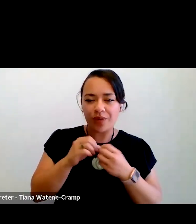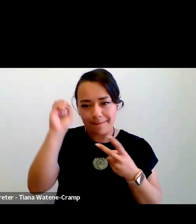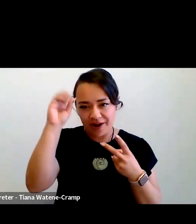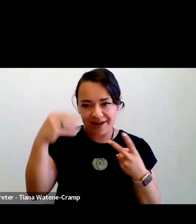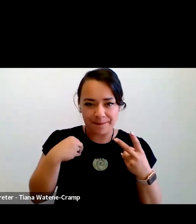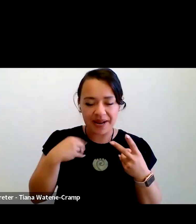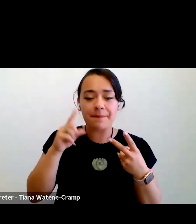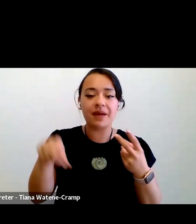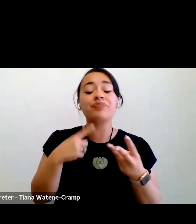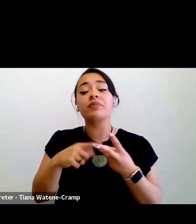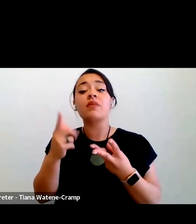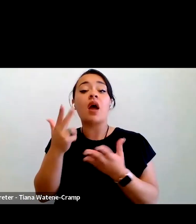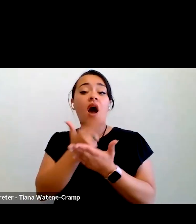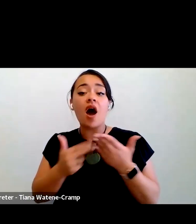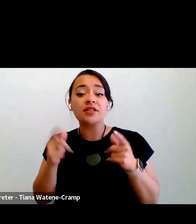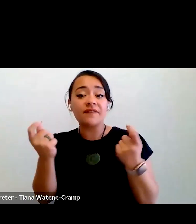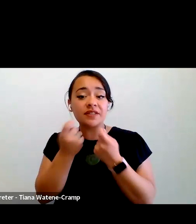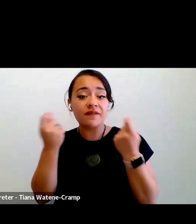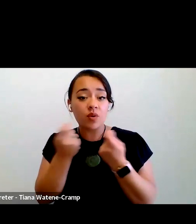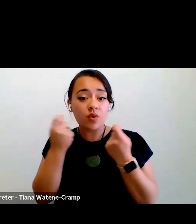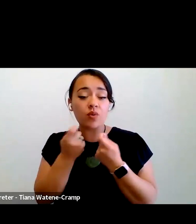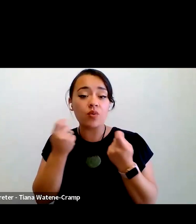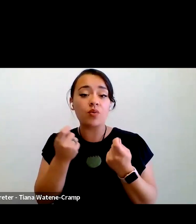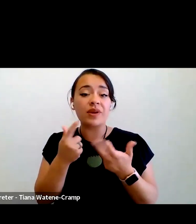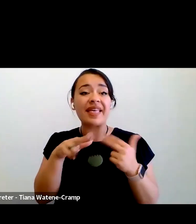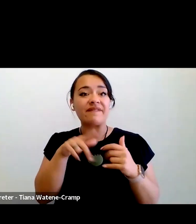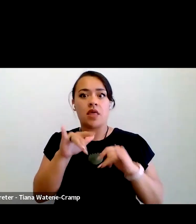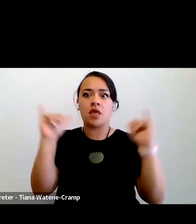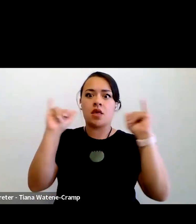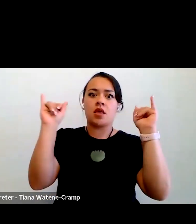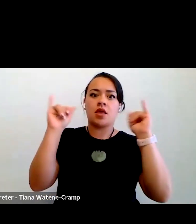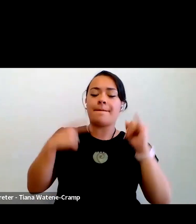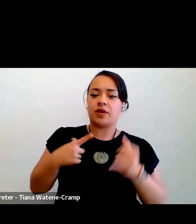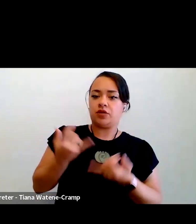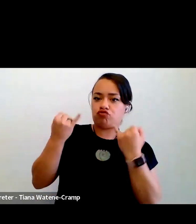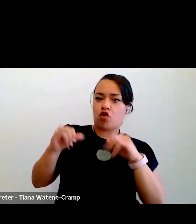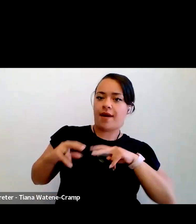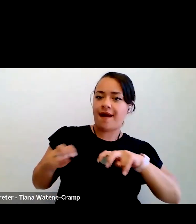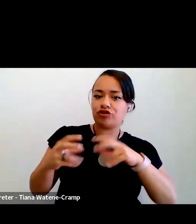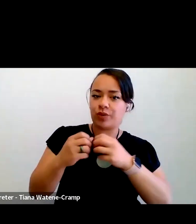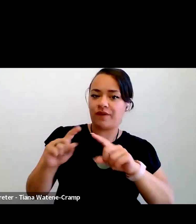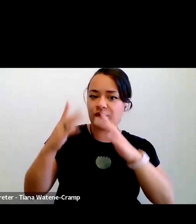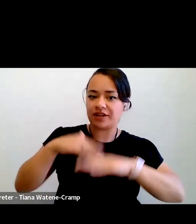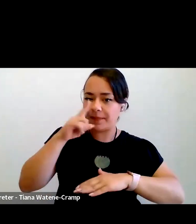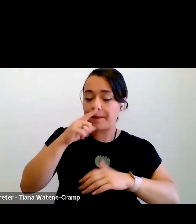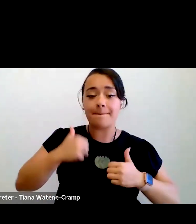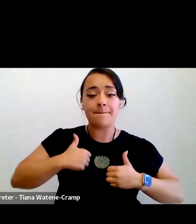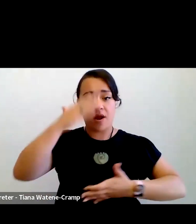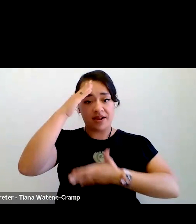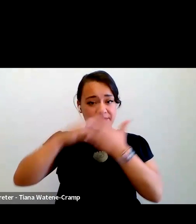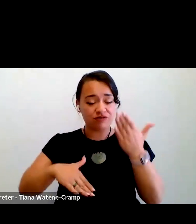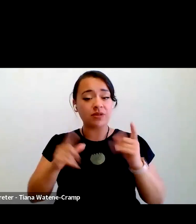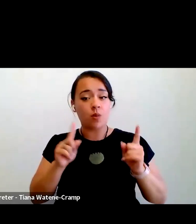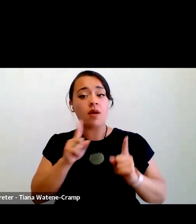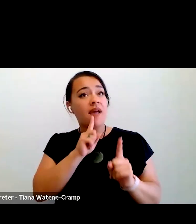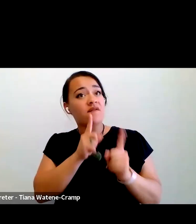festival organisation, for example, are in crisis for doing the wrong thing in relation to First Nations people. Again, in my experience advising these organisations,